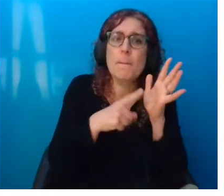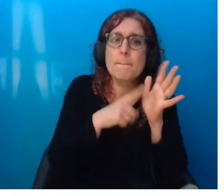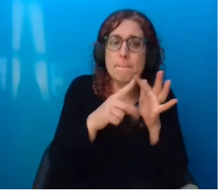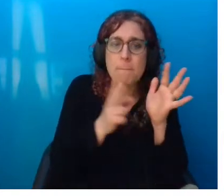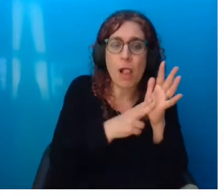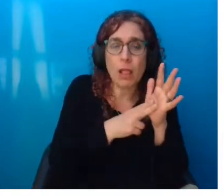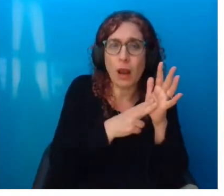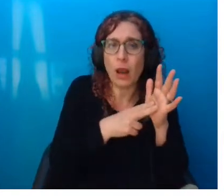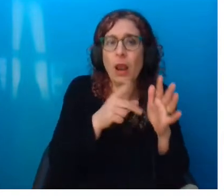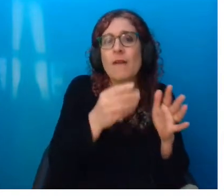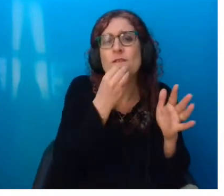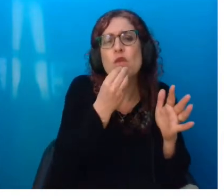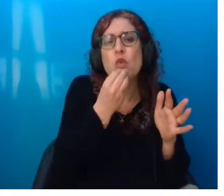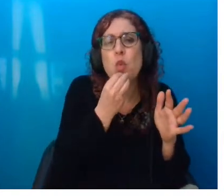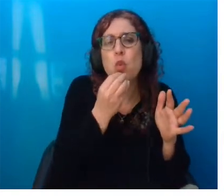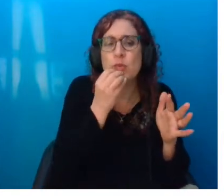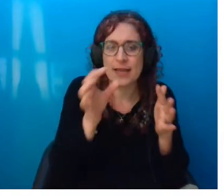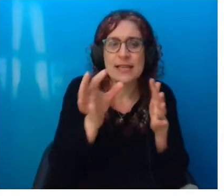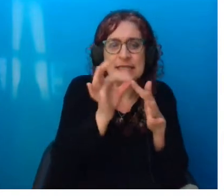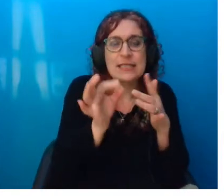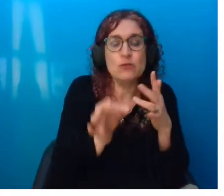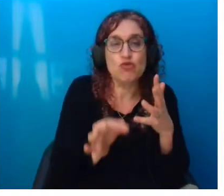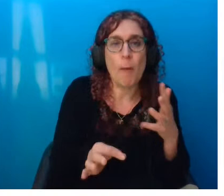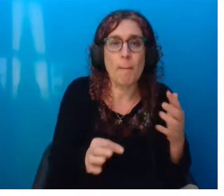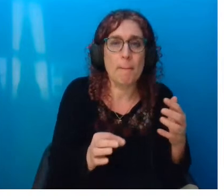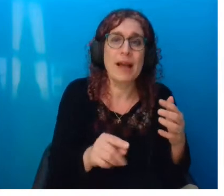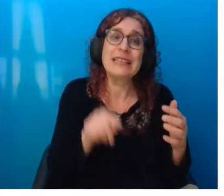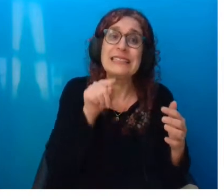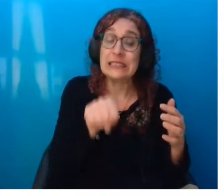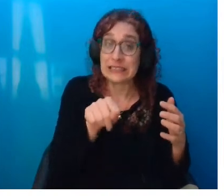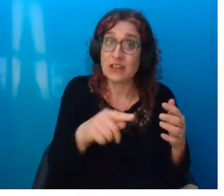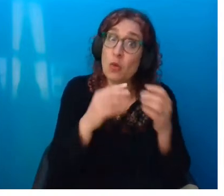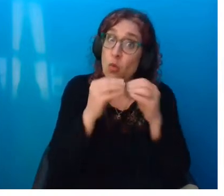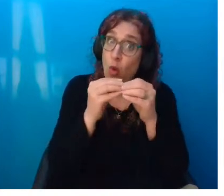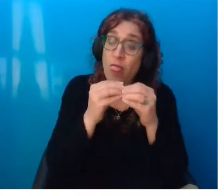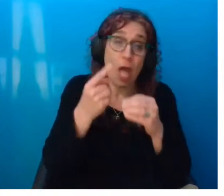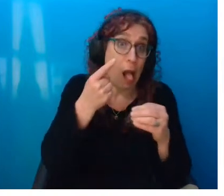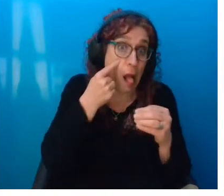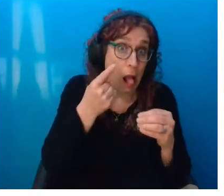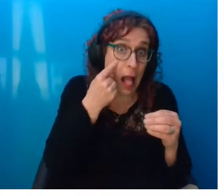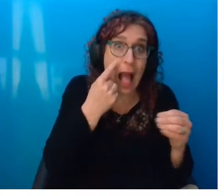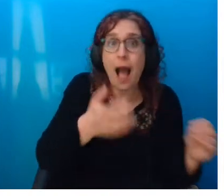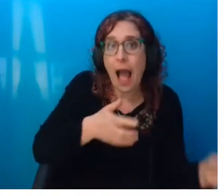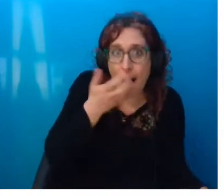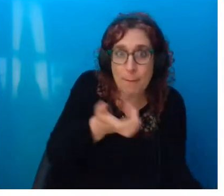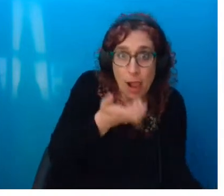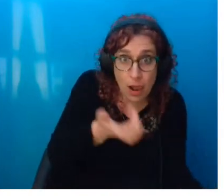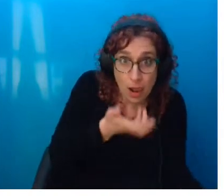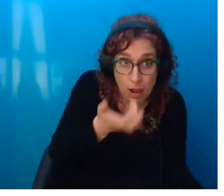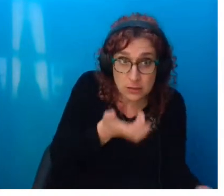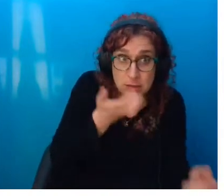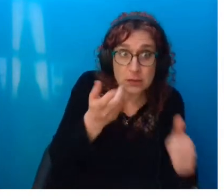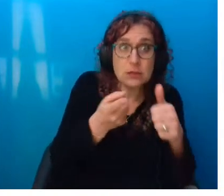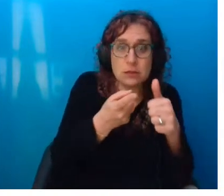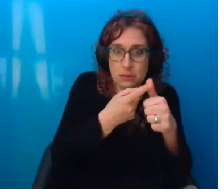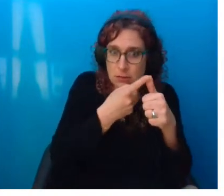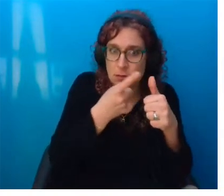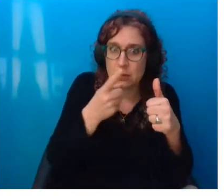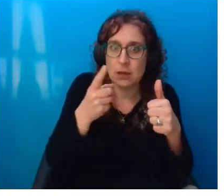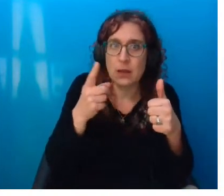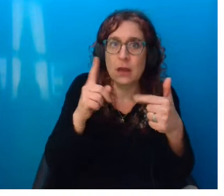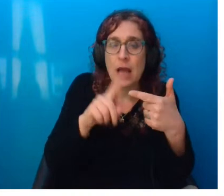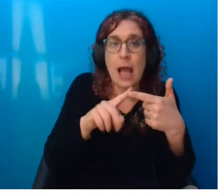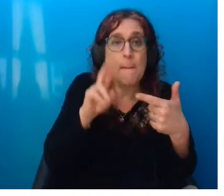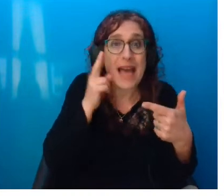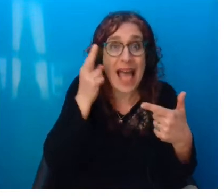So the one to go for if you're asking about it is apples. Of the fruits, you're looking at apples,